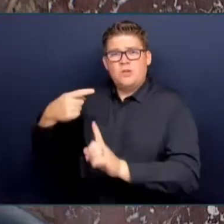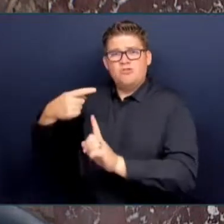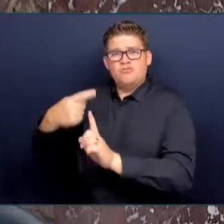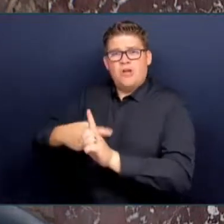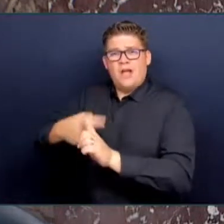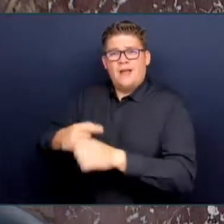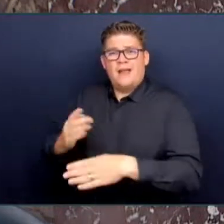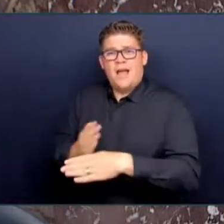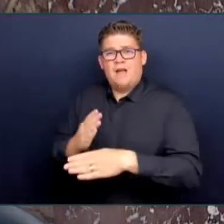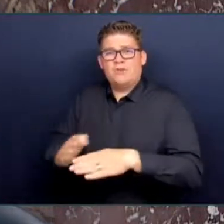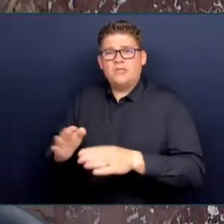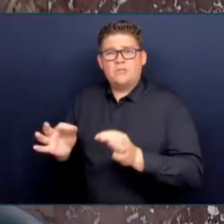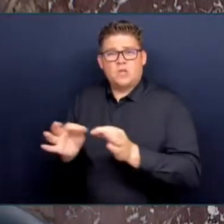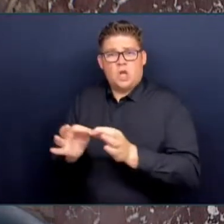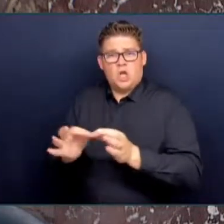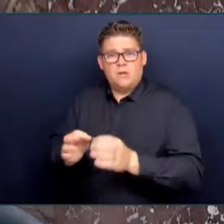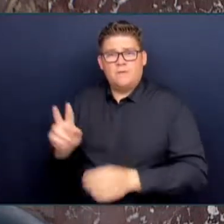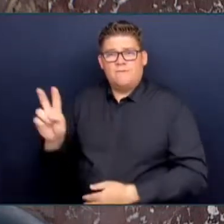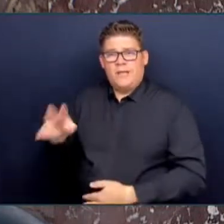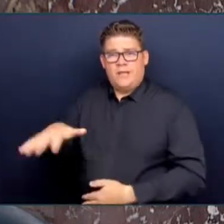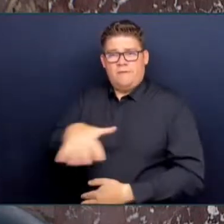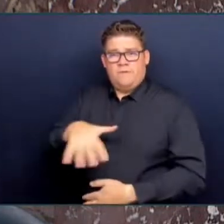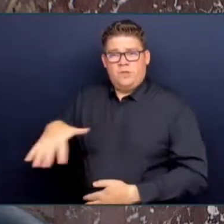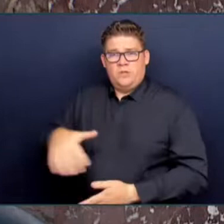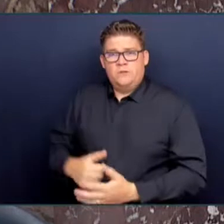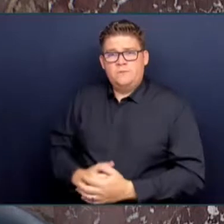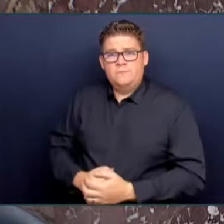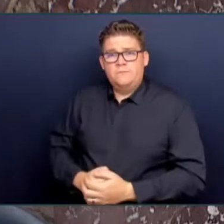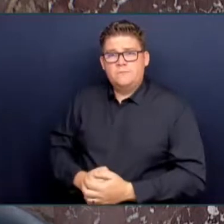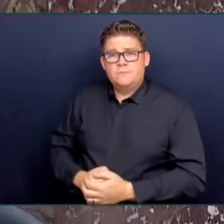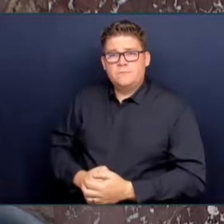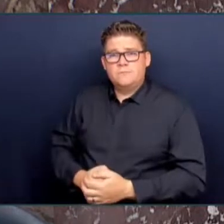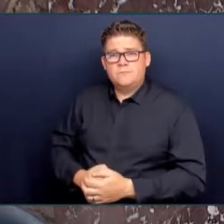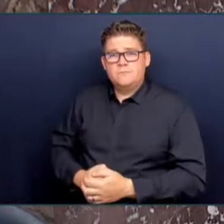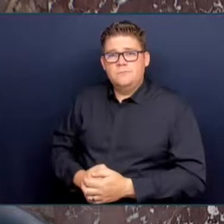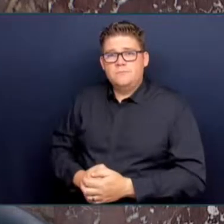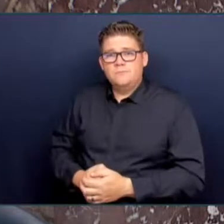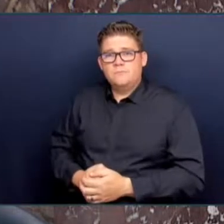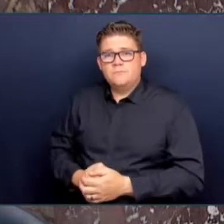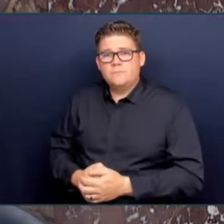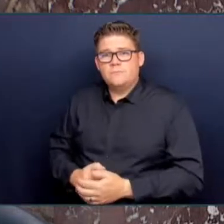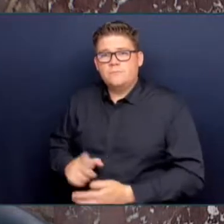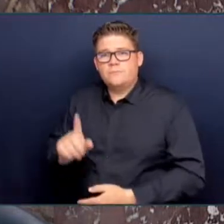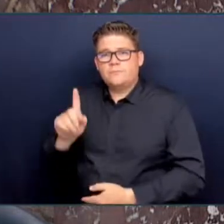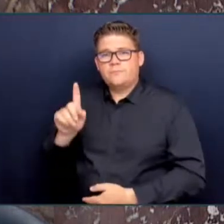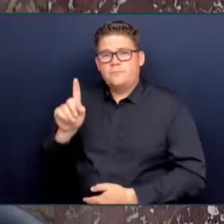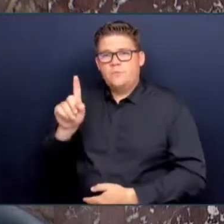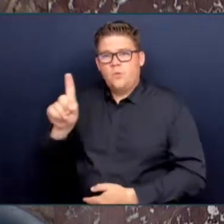has risen by $1,200 a month under this NDP government.